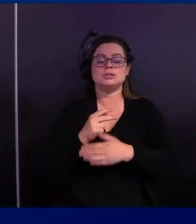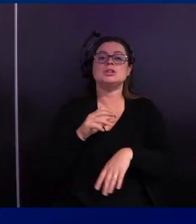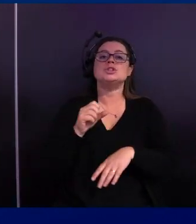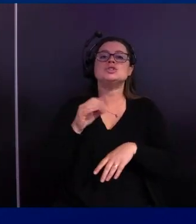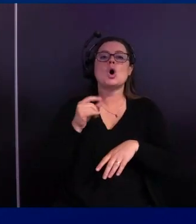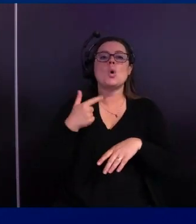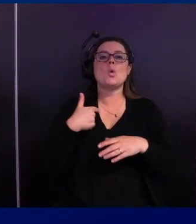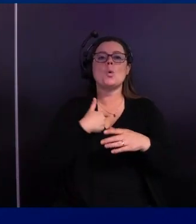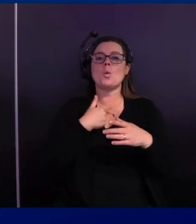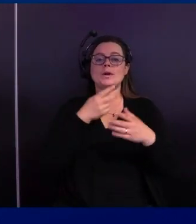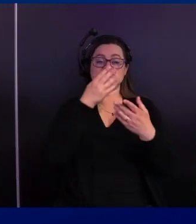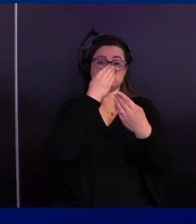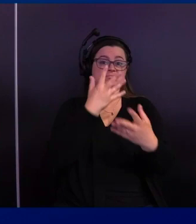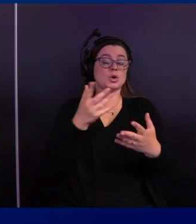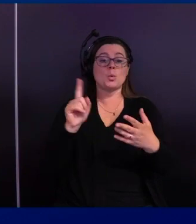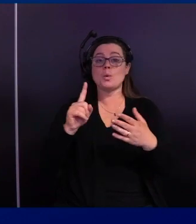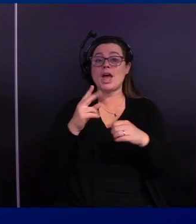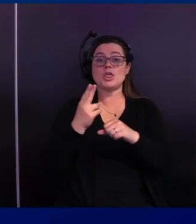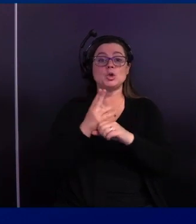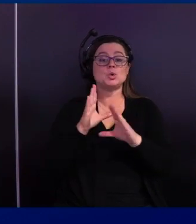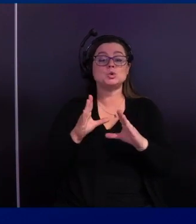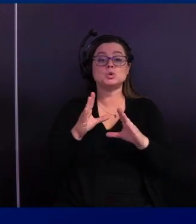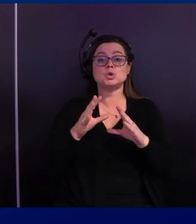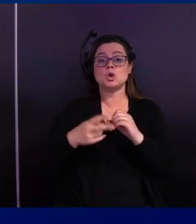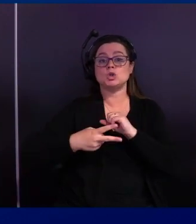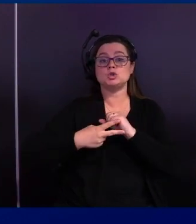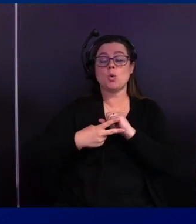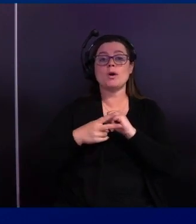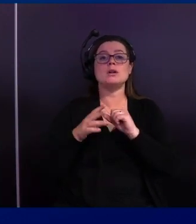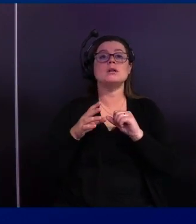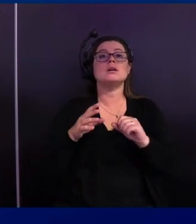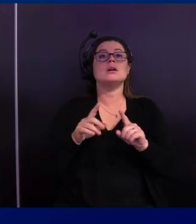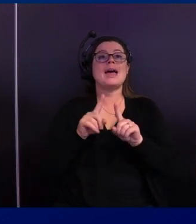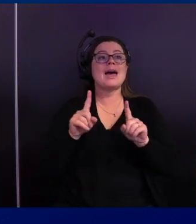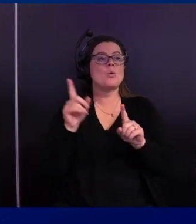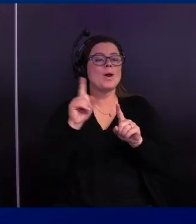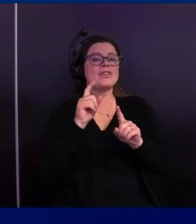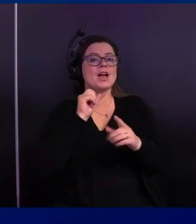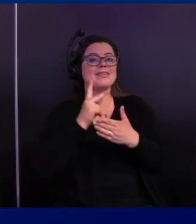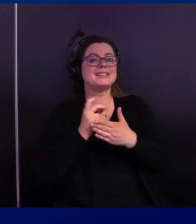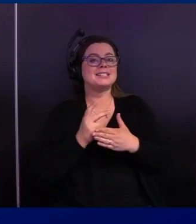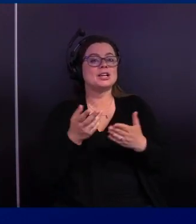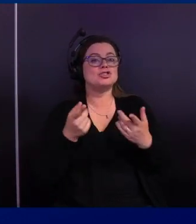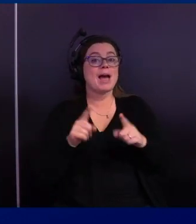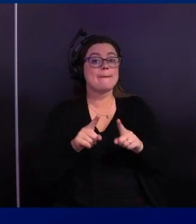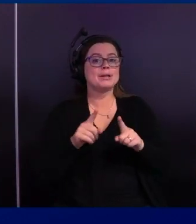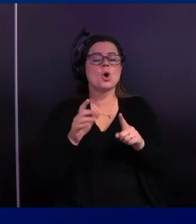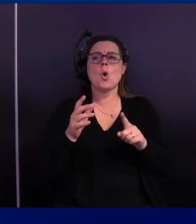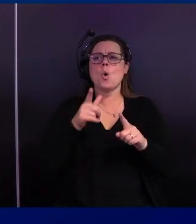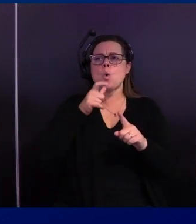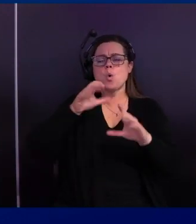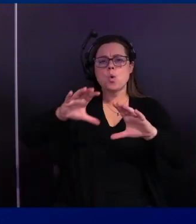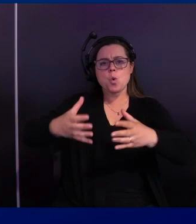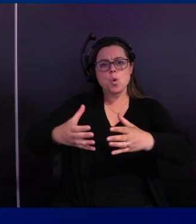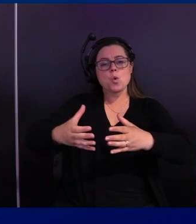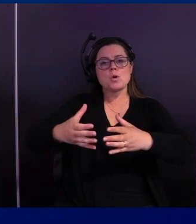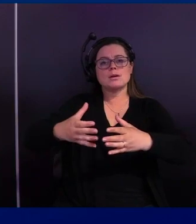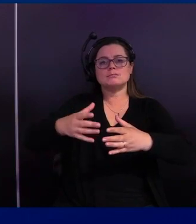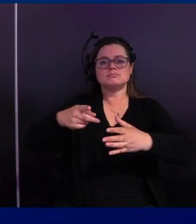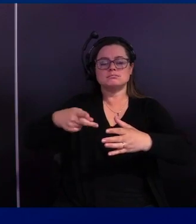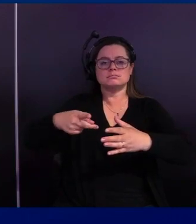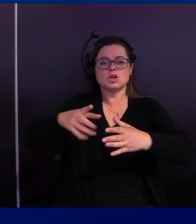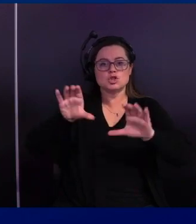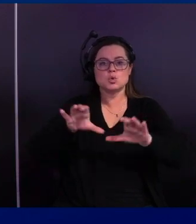where that user is stored and how that authentication was done, or rather what party did that authentication. Okay.